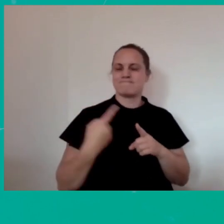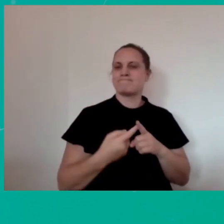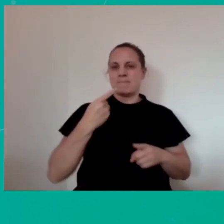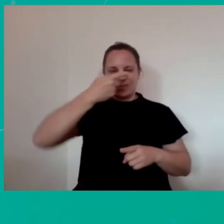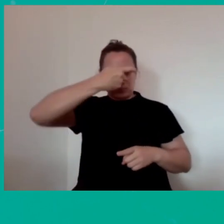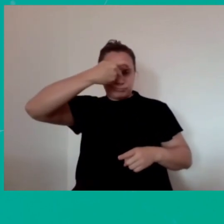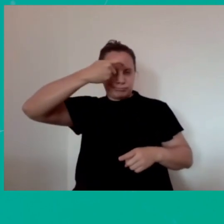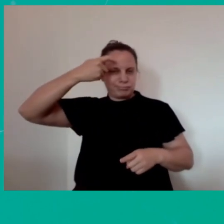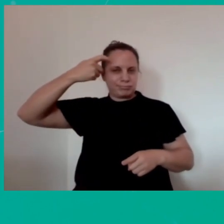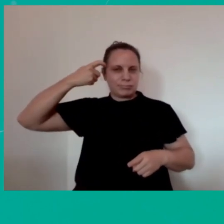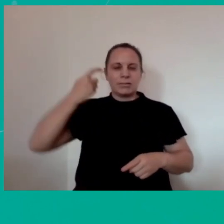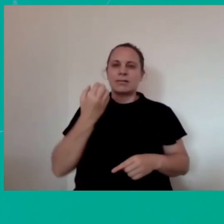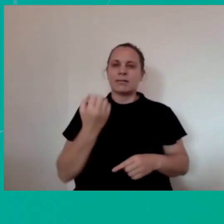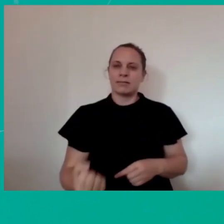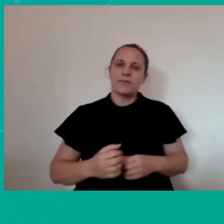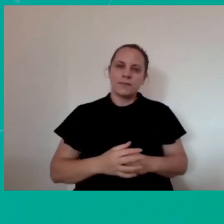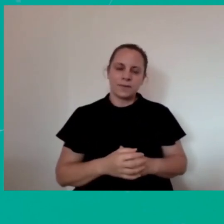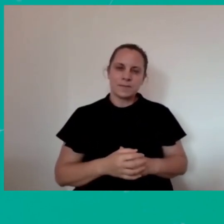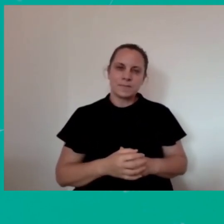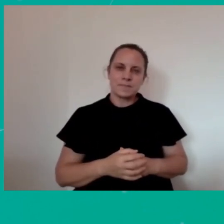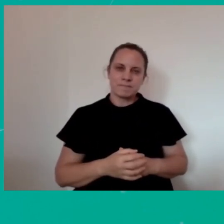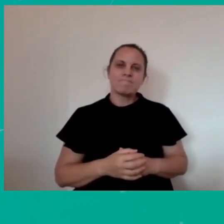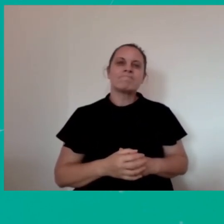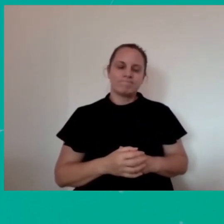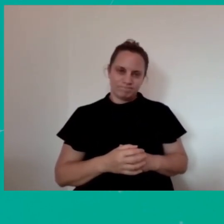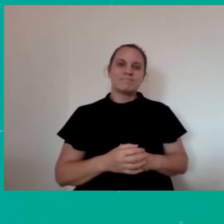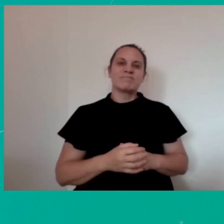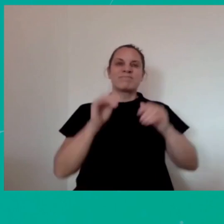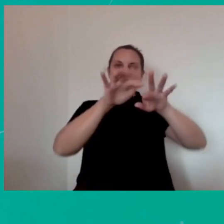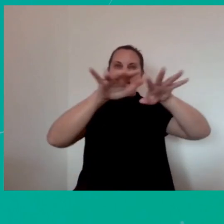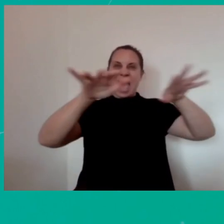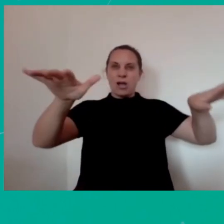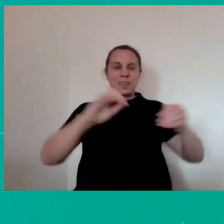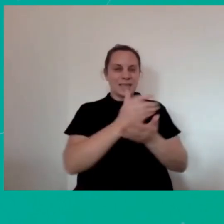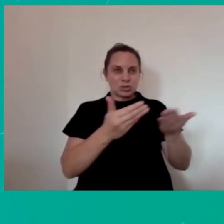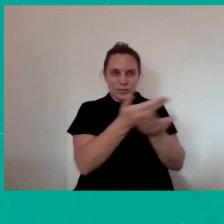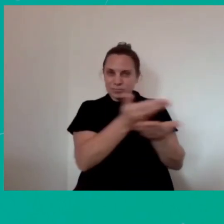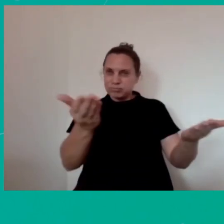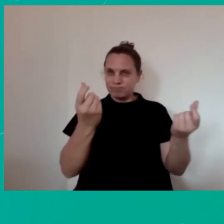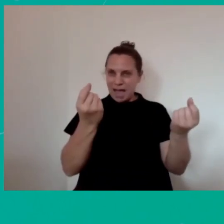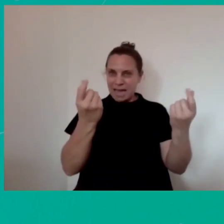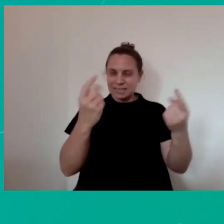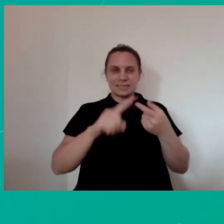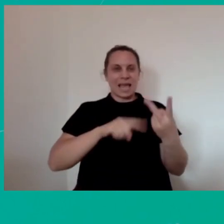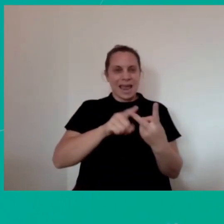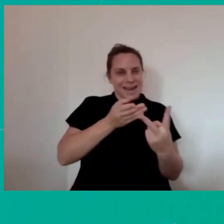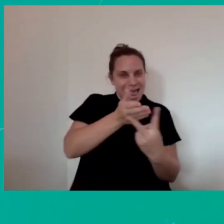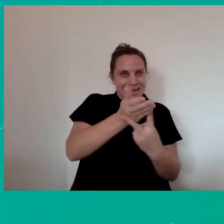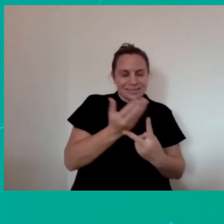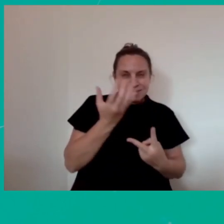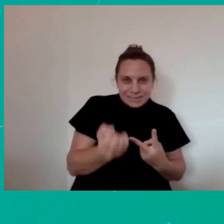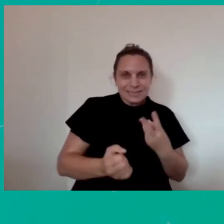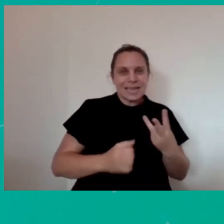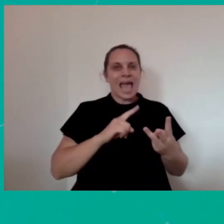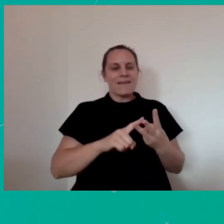mental distress. There are very few services with the understanding, accessibility, and expertise to respond